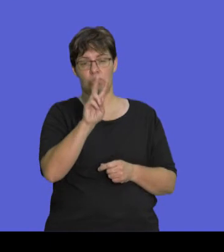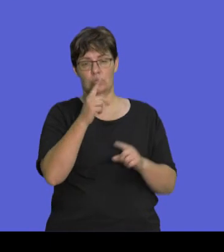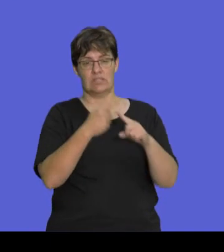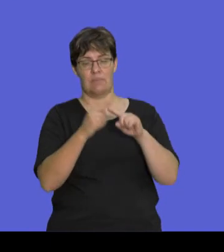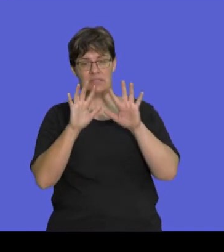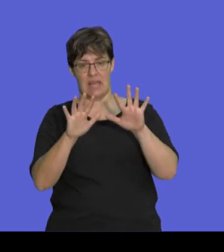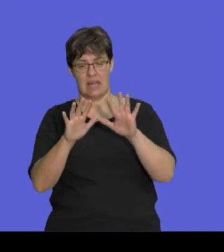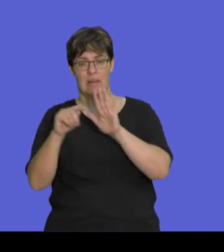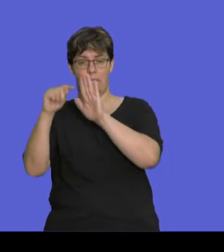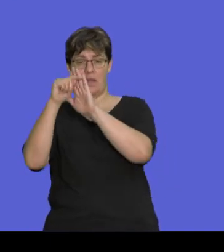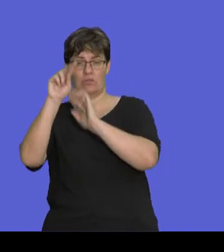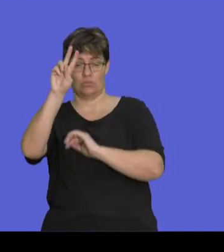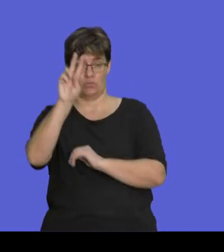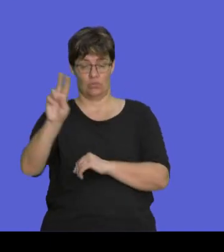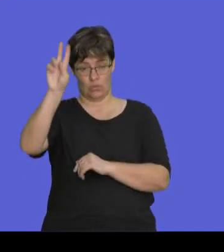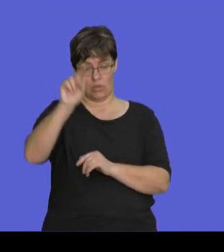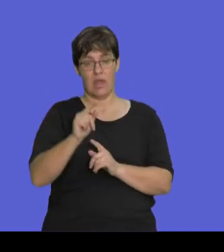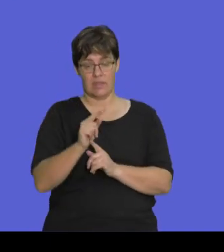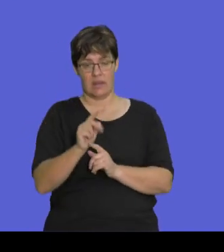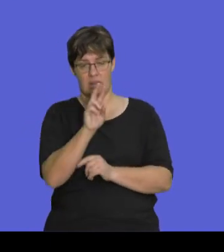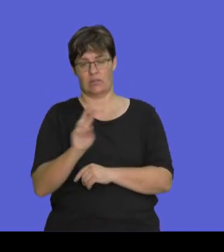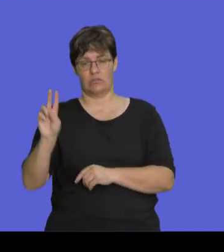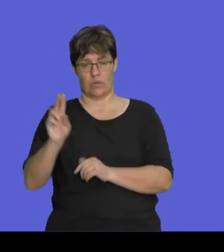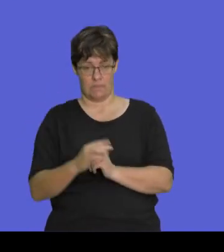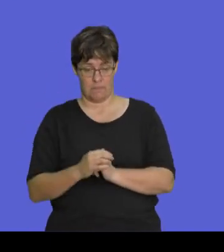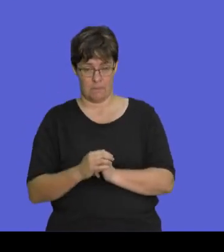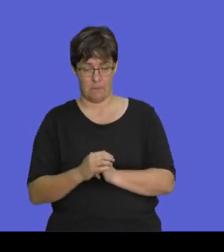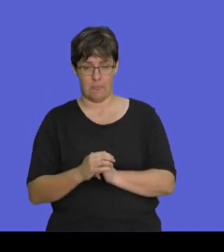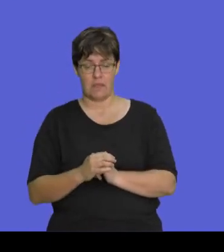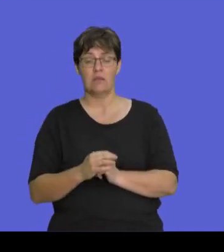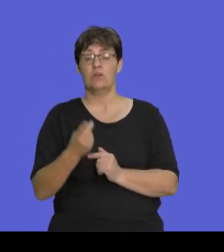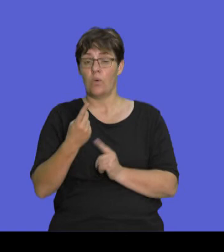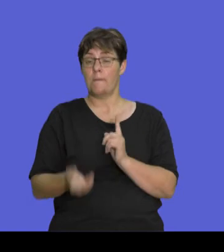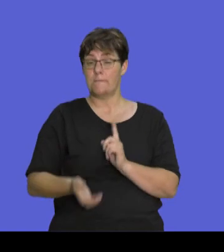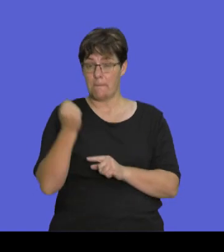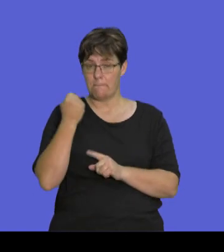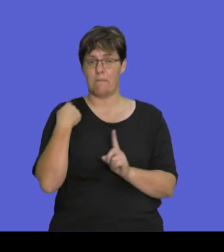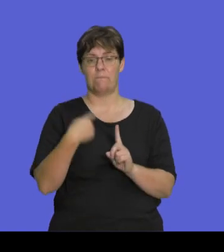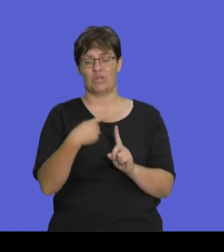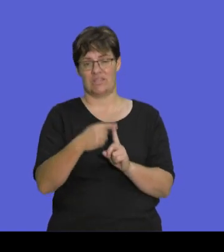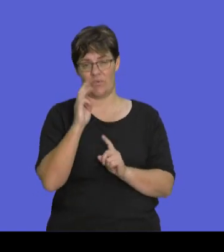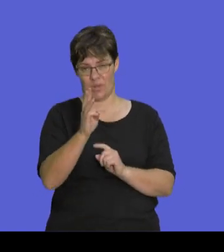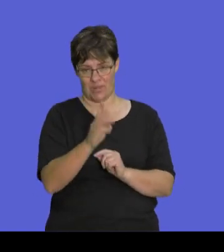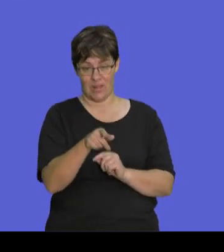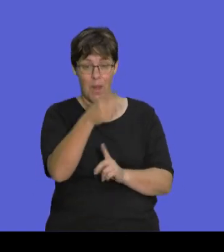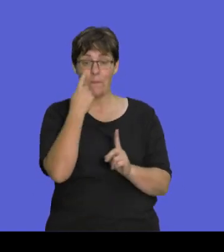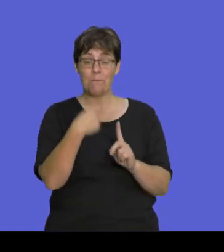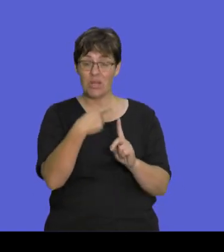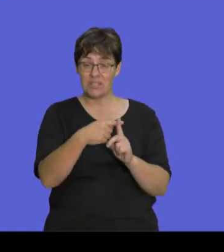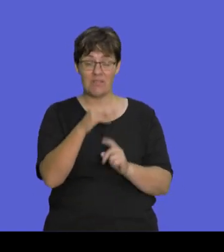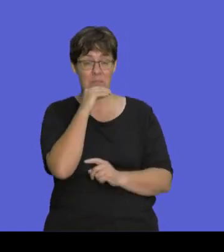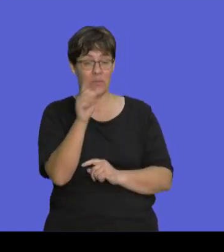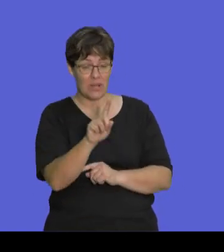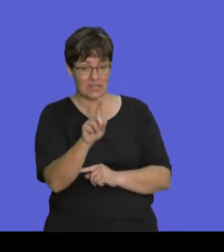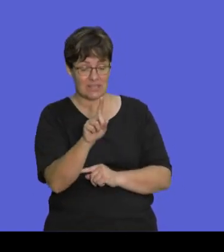2 times 10 exponent -2, then we square that. Then whatever we get here is going to be positive. That